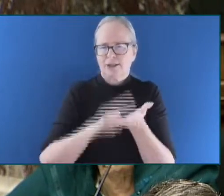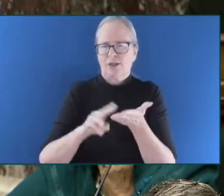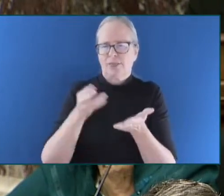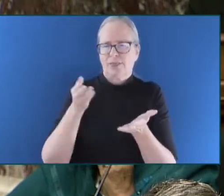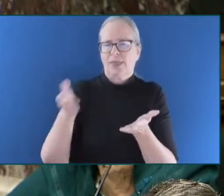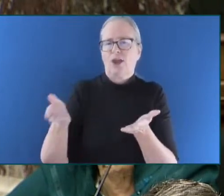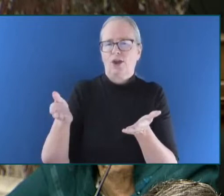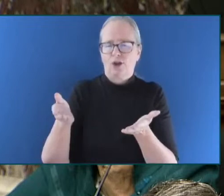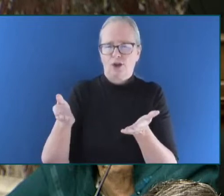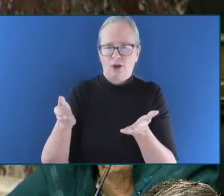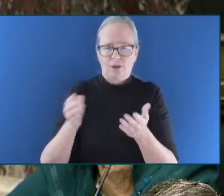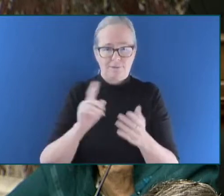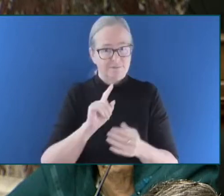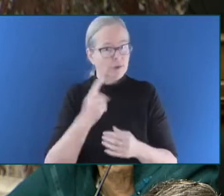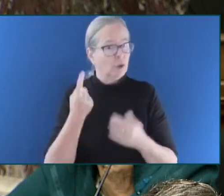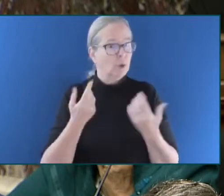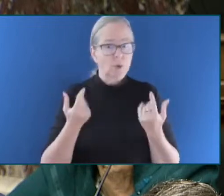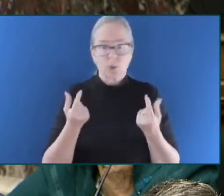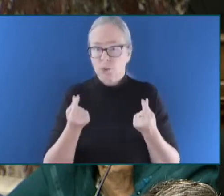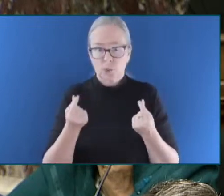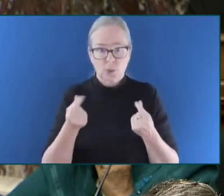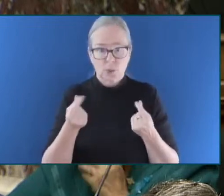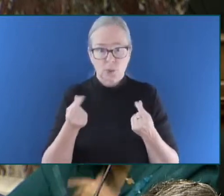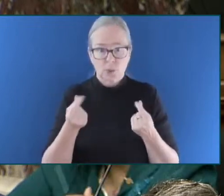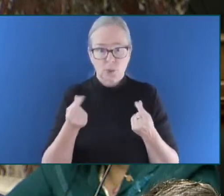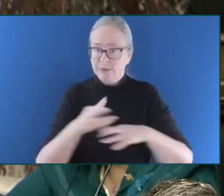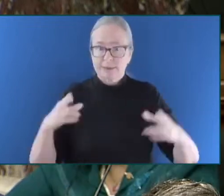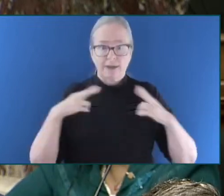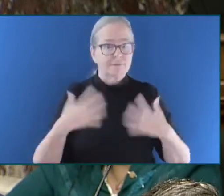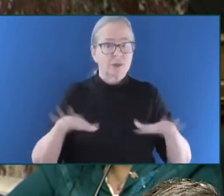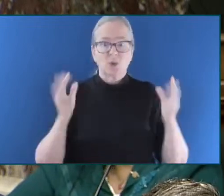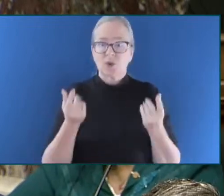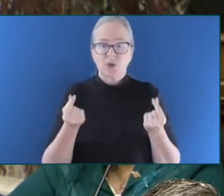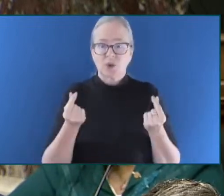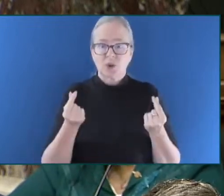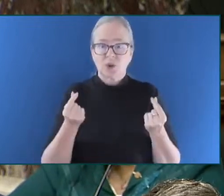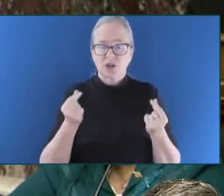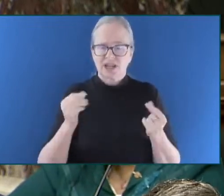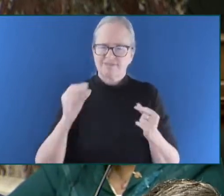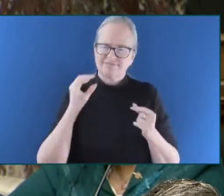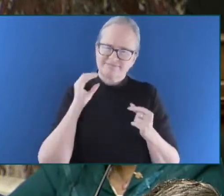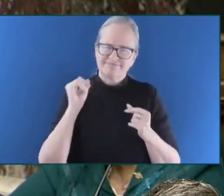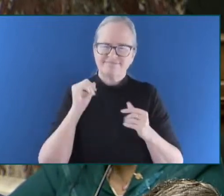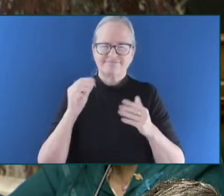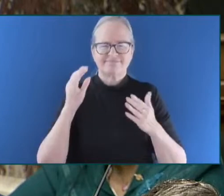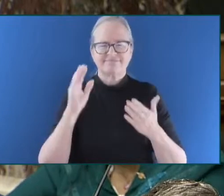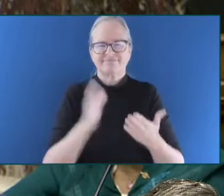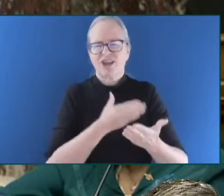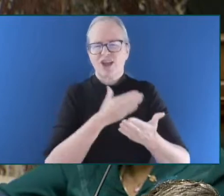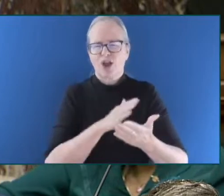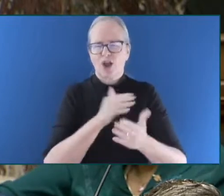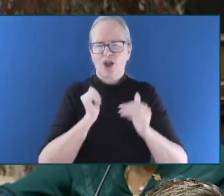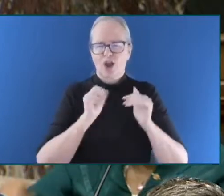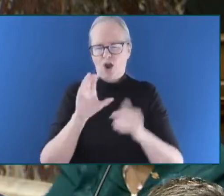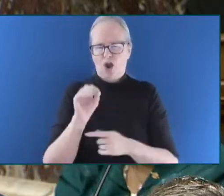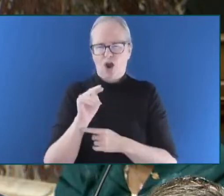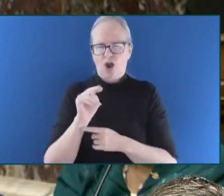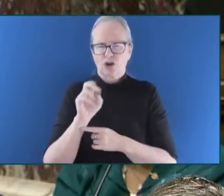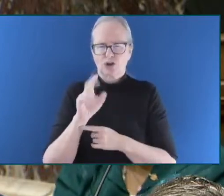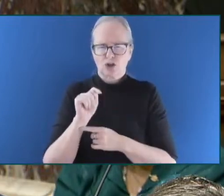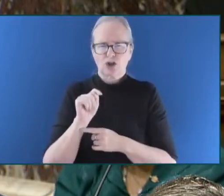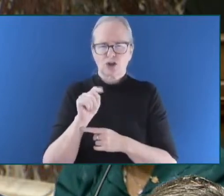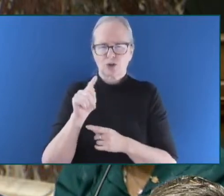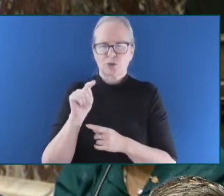the streets at the Doobie Brothers concert in Abbotsford on October the 28th with her husband, Paul.